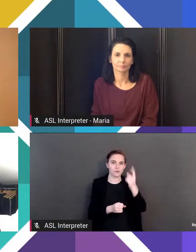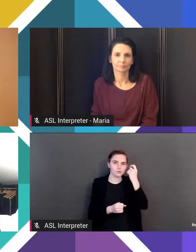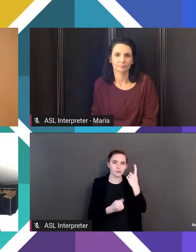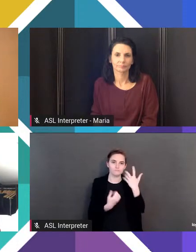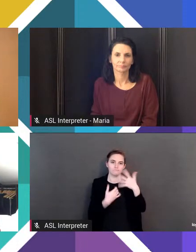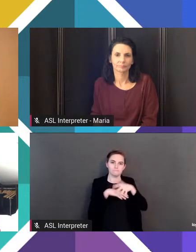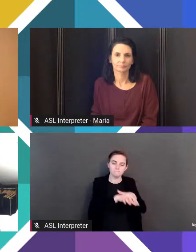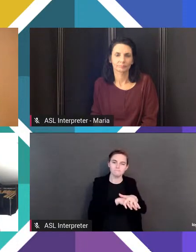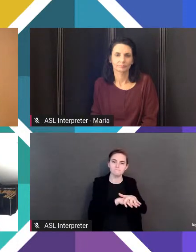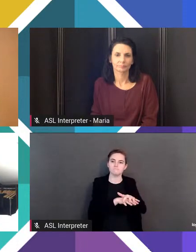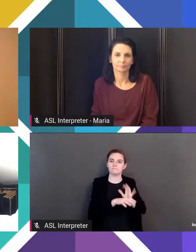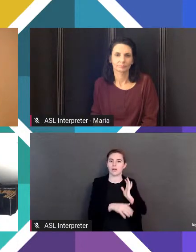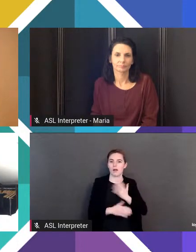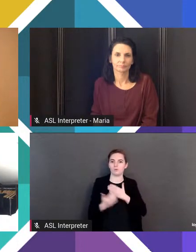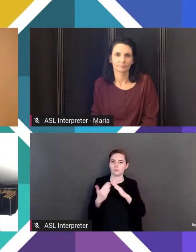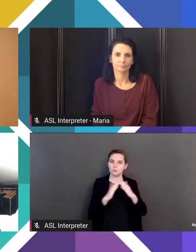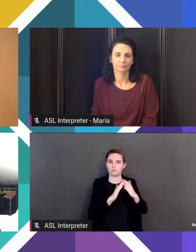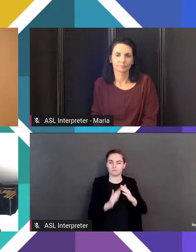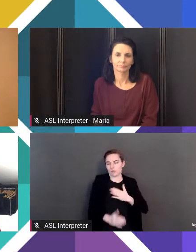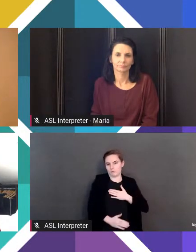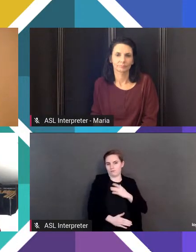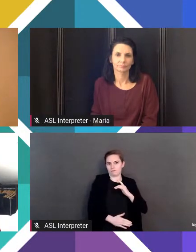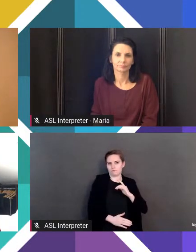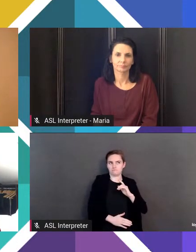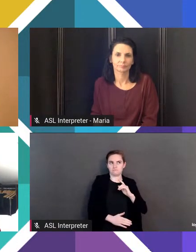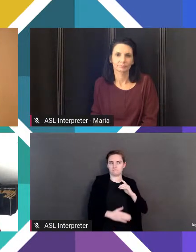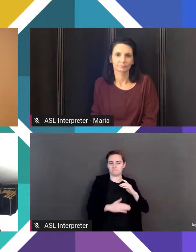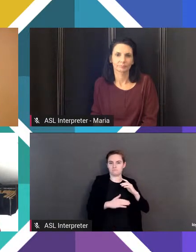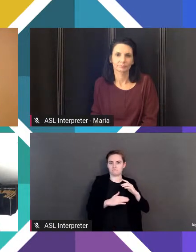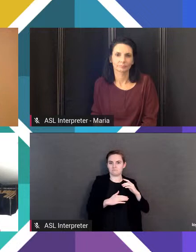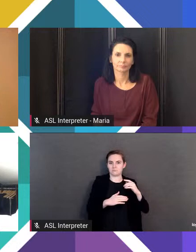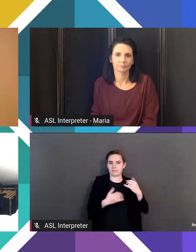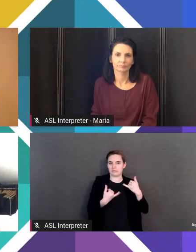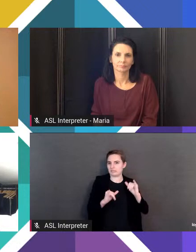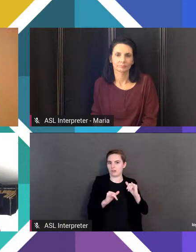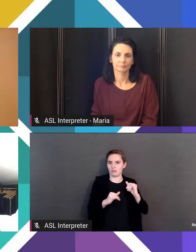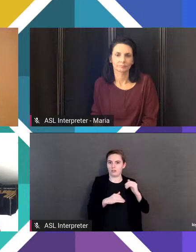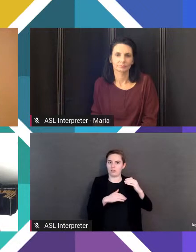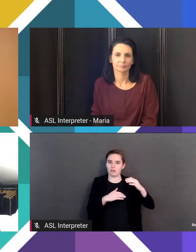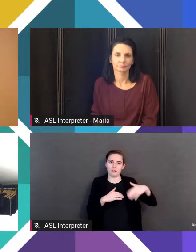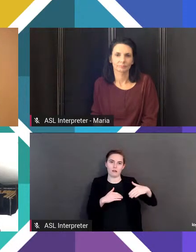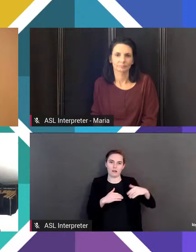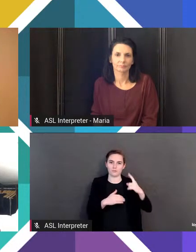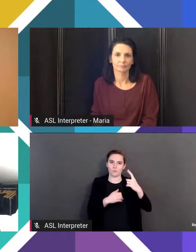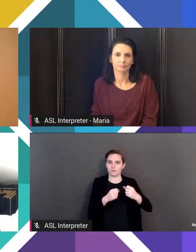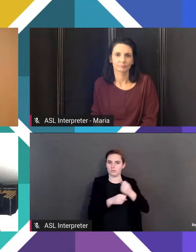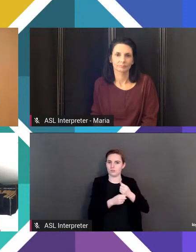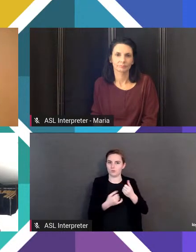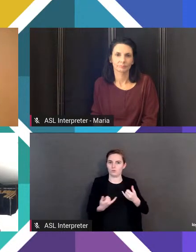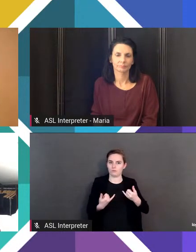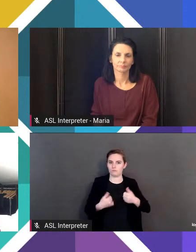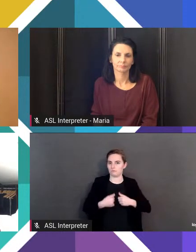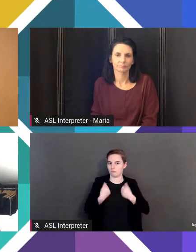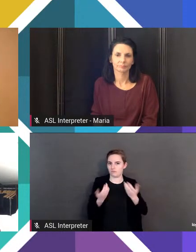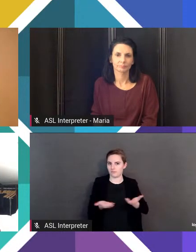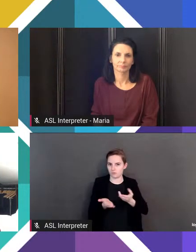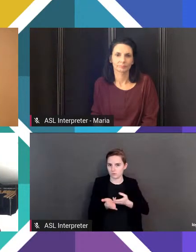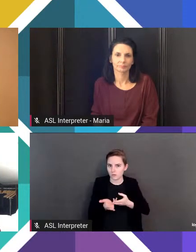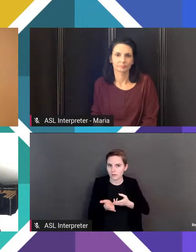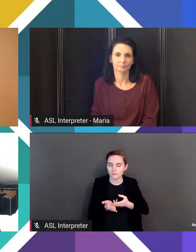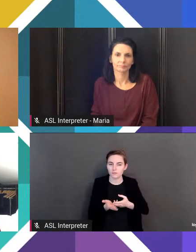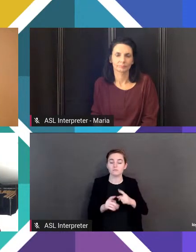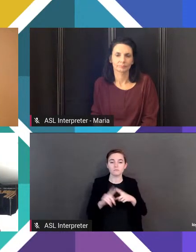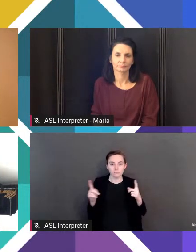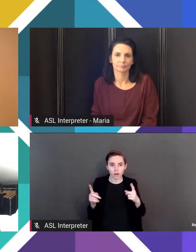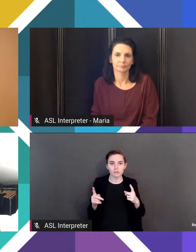area. But know that Long Wharf has a history of, Long Wharf is a predominantly white institution and has a history of having predominantly